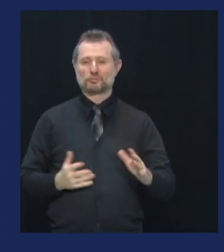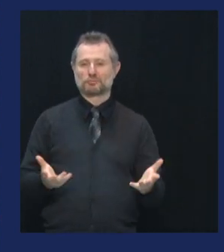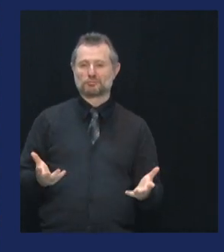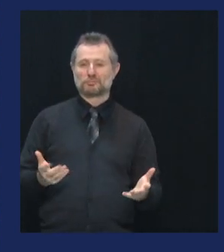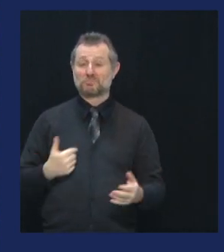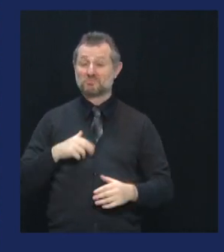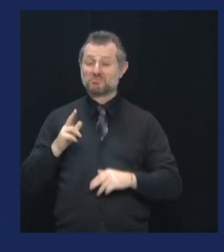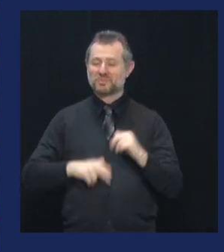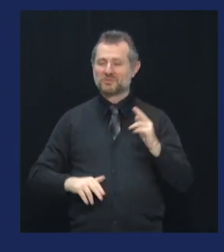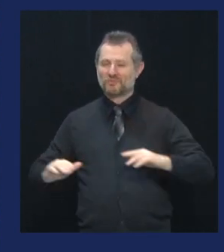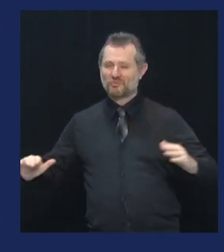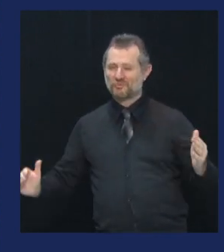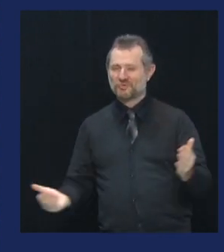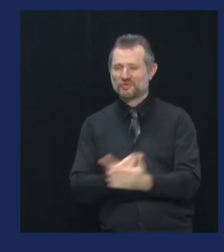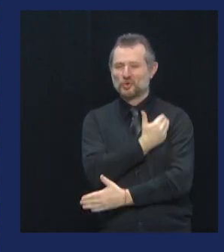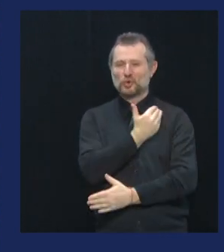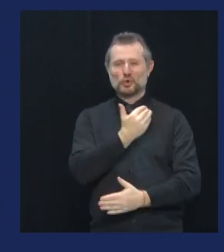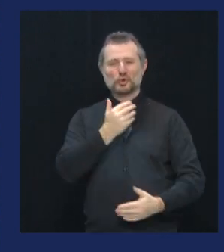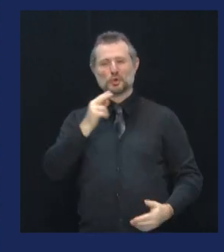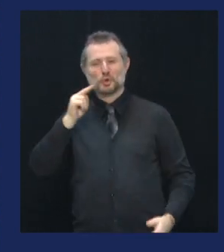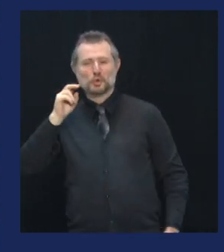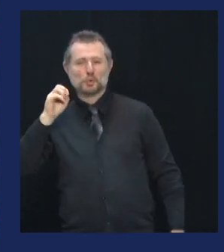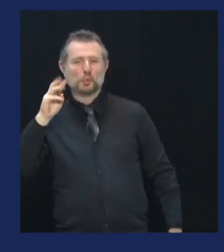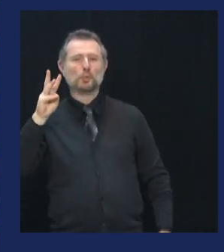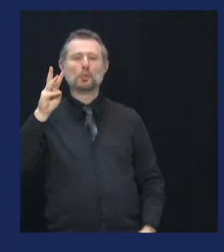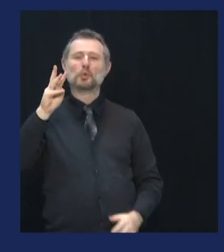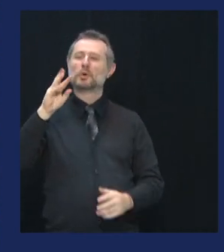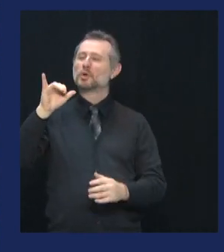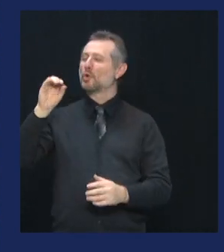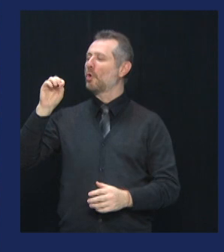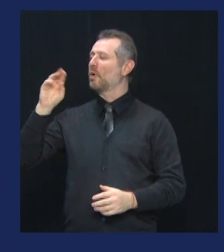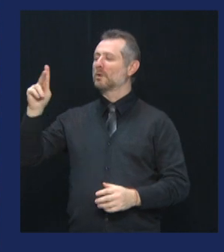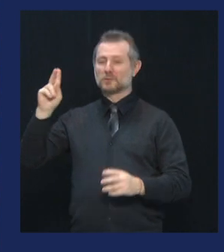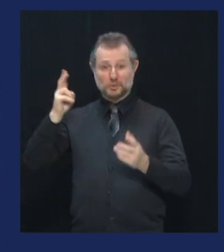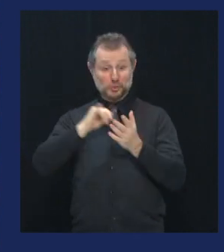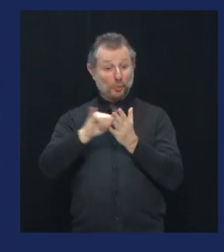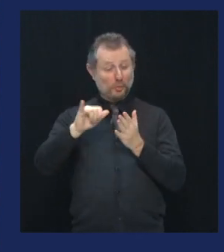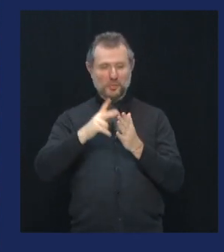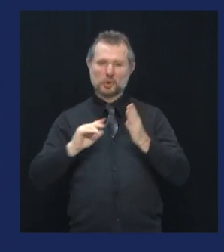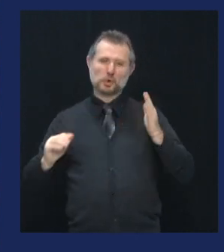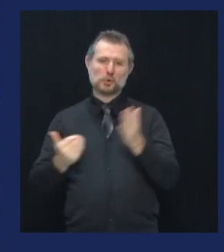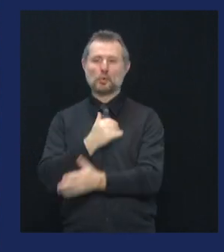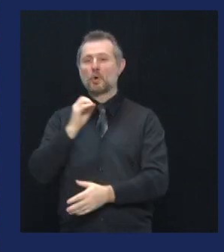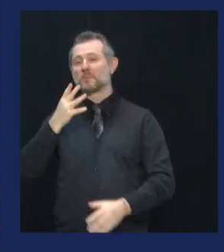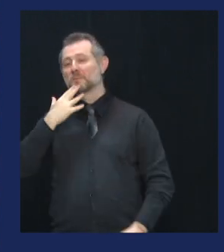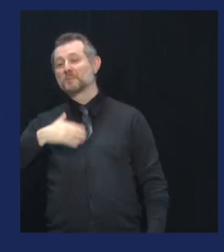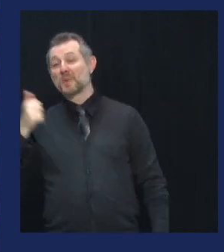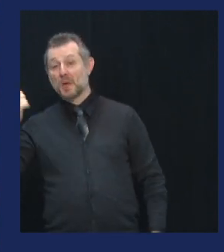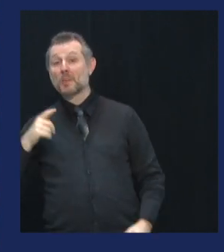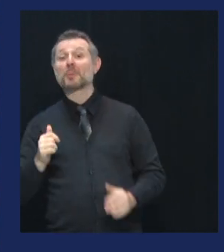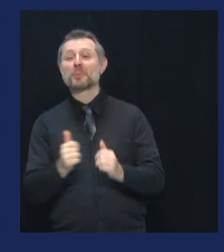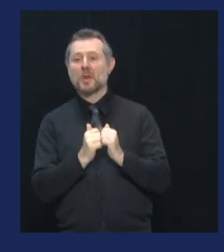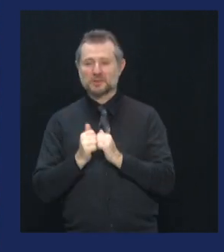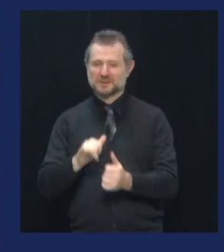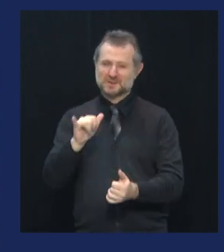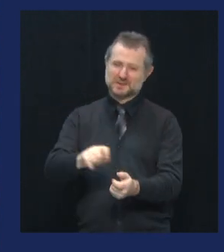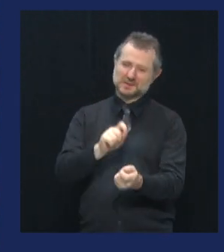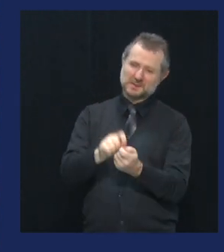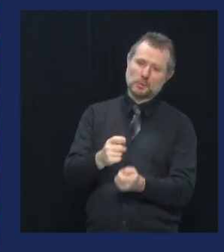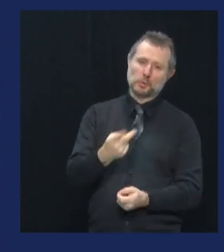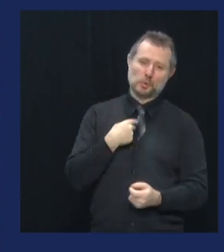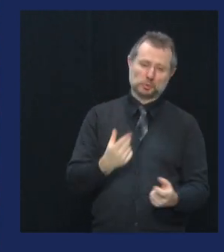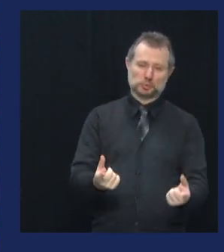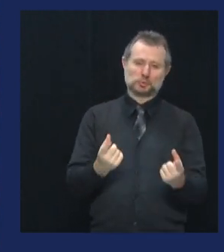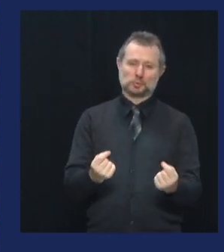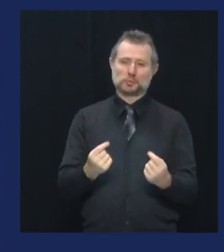York that is better than any that has come before. Together, that is exactly what we will do. Thank you.